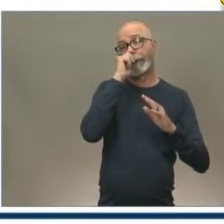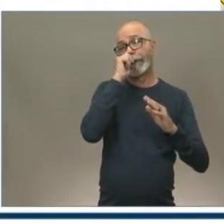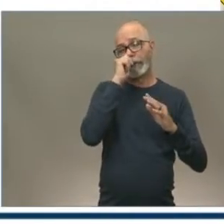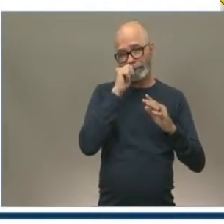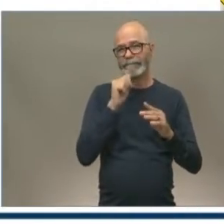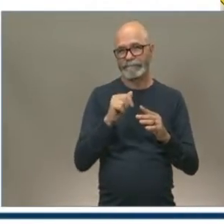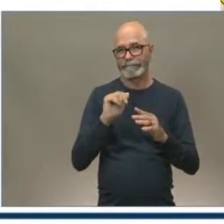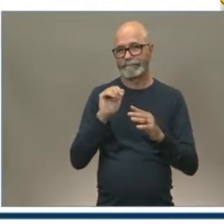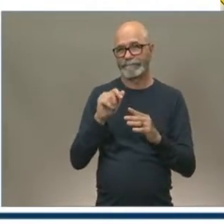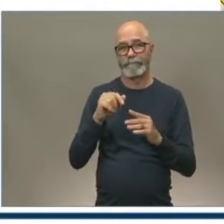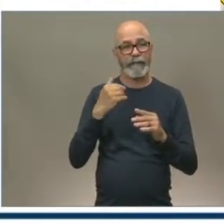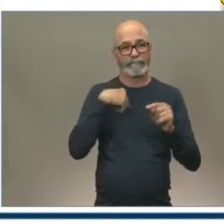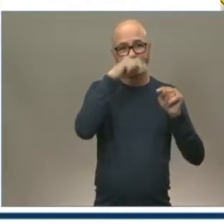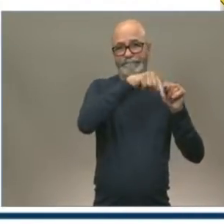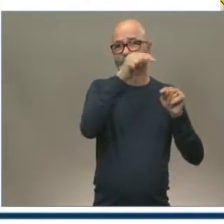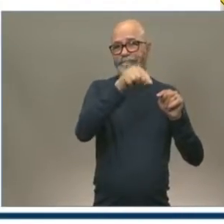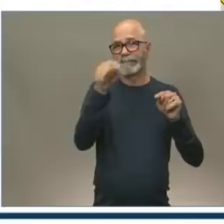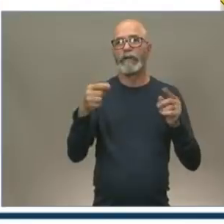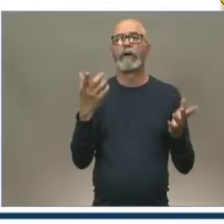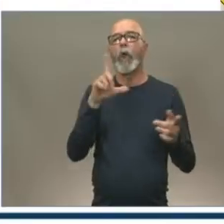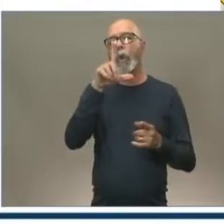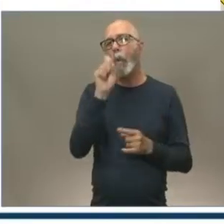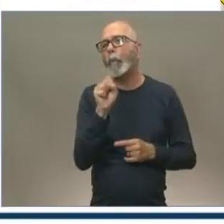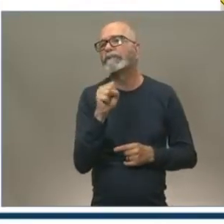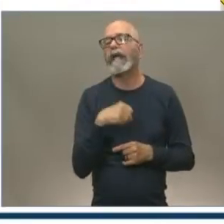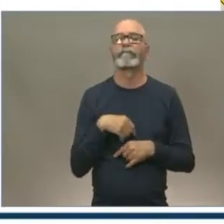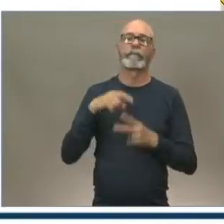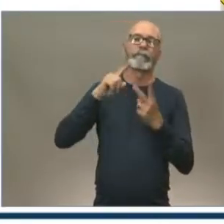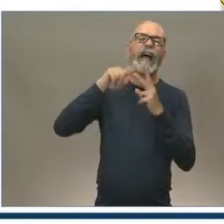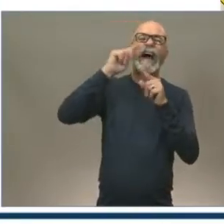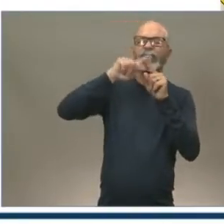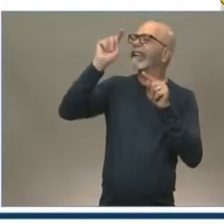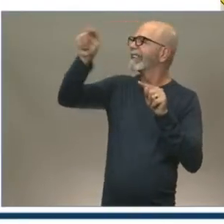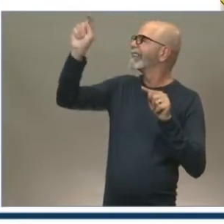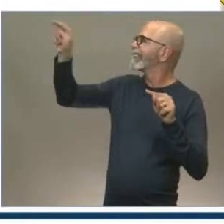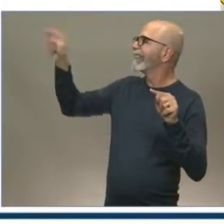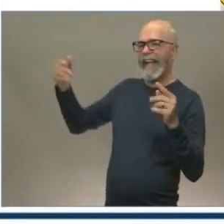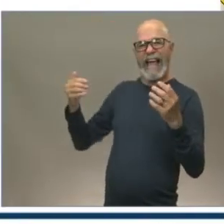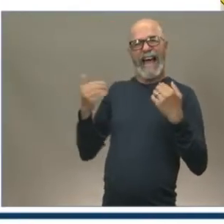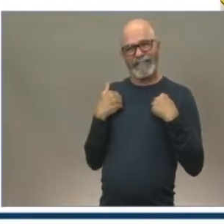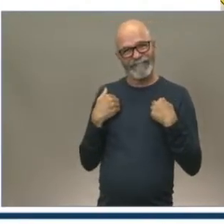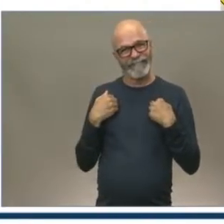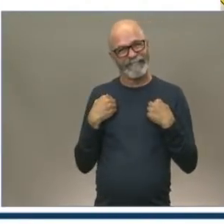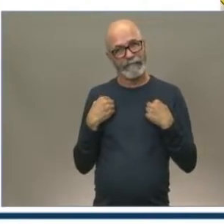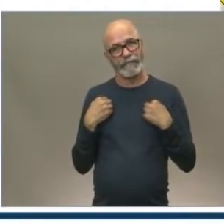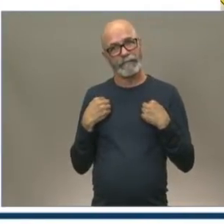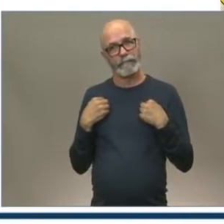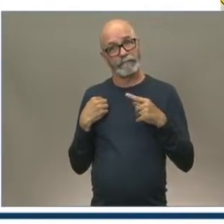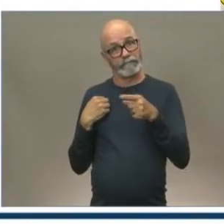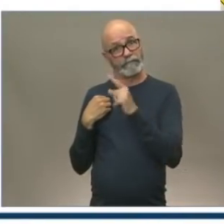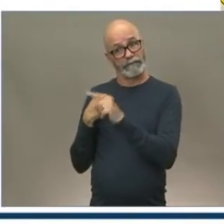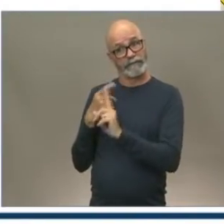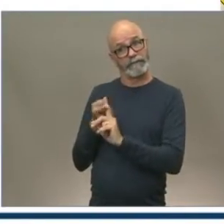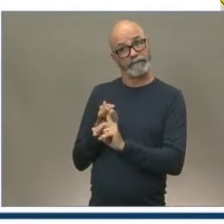is being done in the Lower Sackville and other areas, is this related to cases that are under